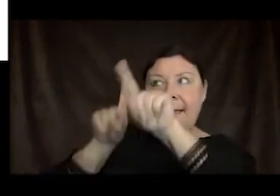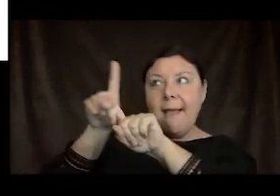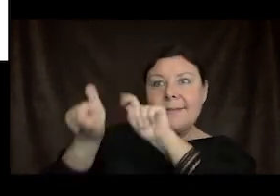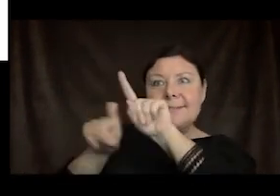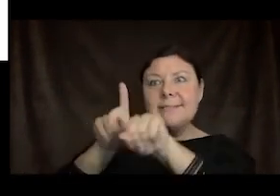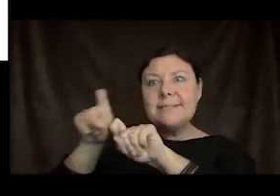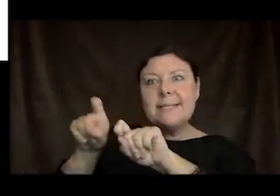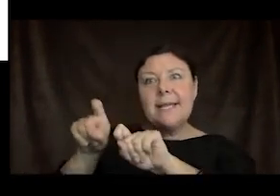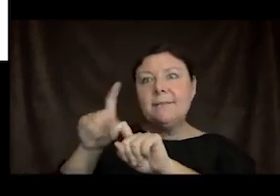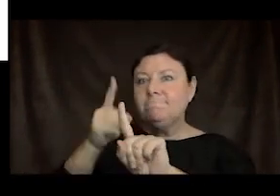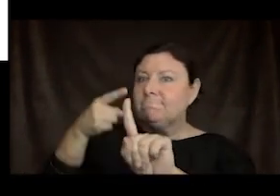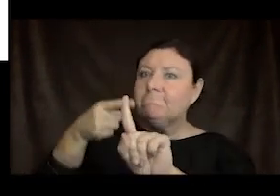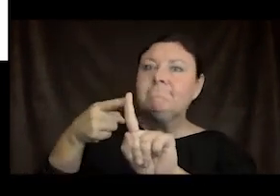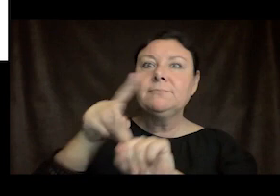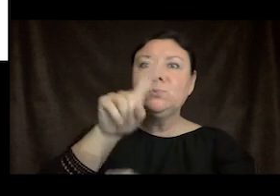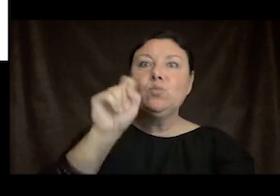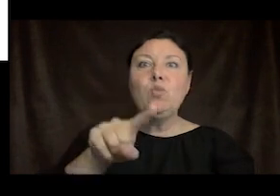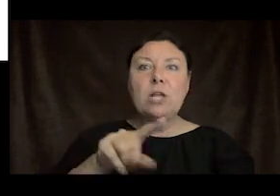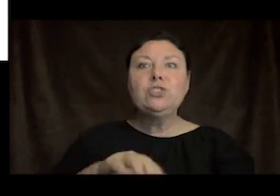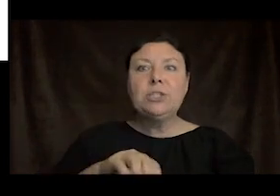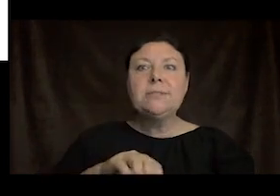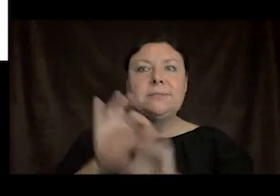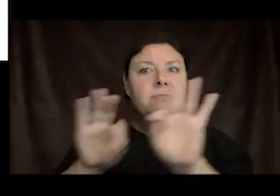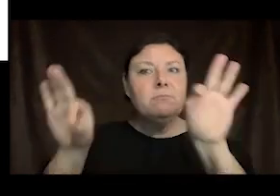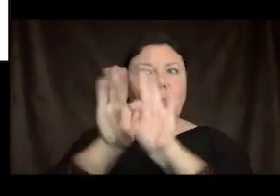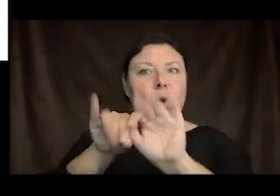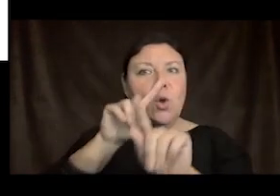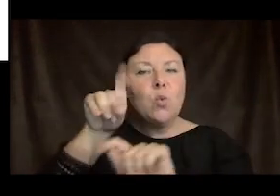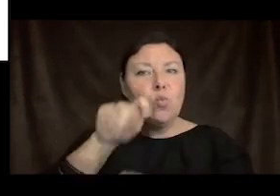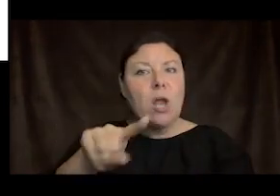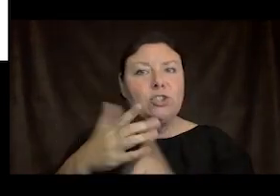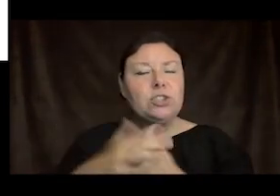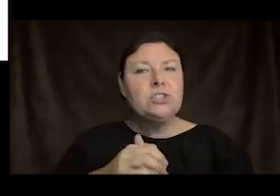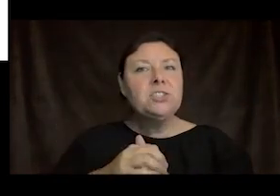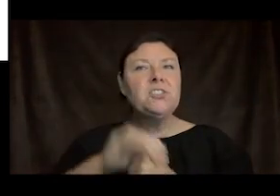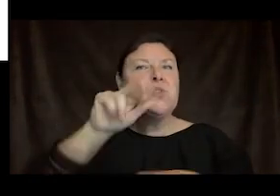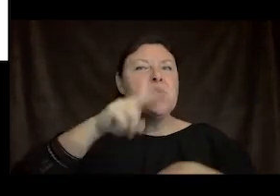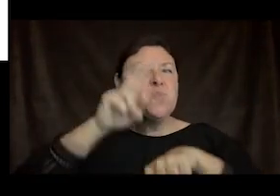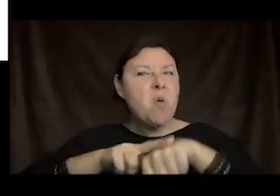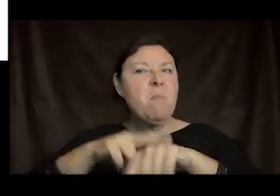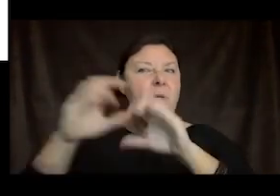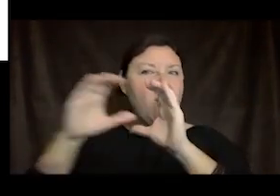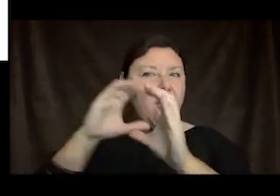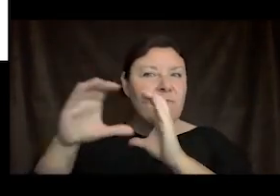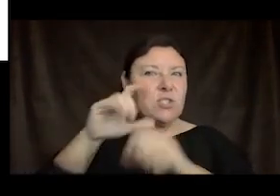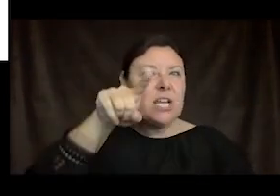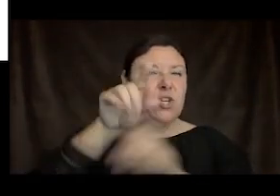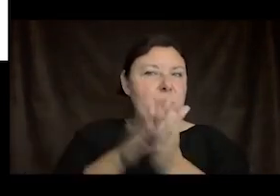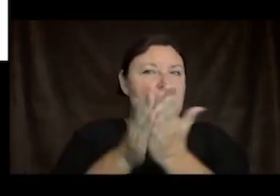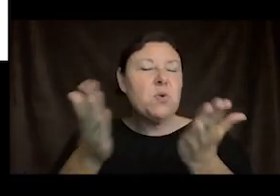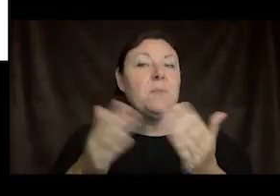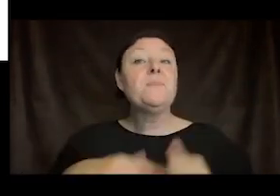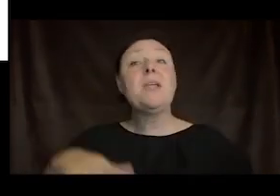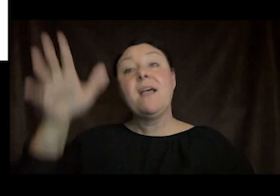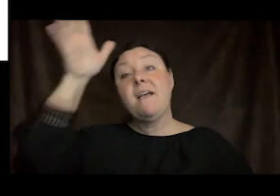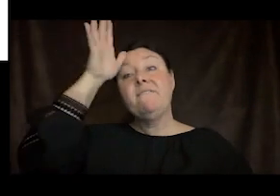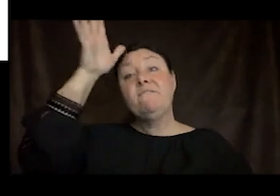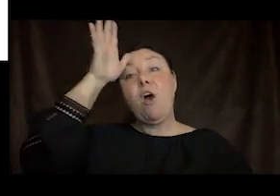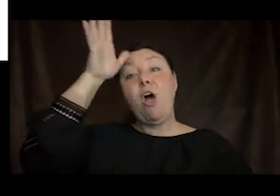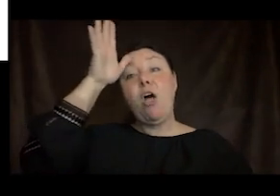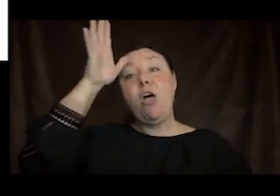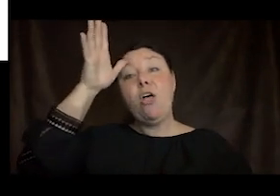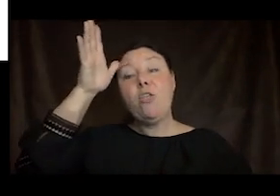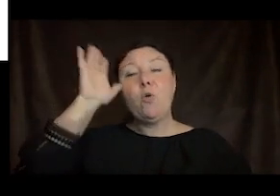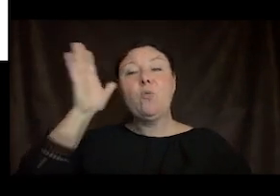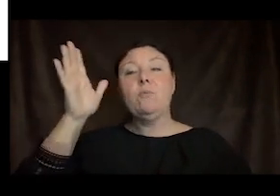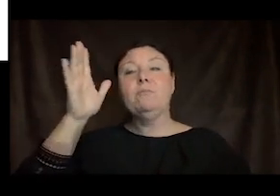very pointed questions that they would ask. And the father says, well, he won't go to jail. And he